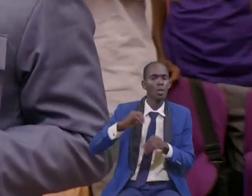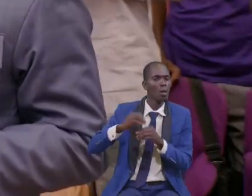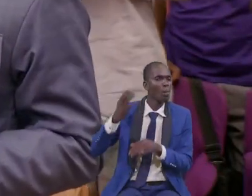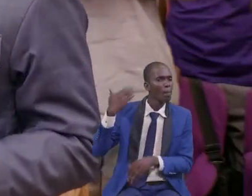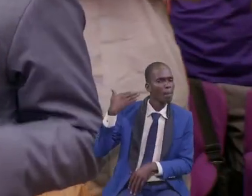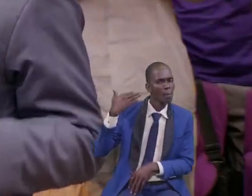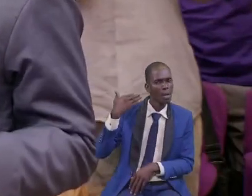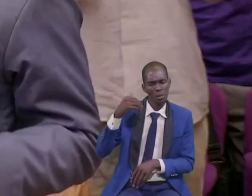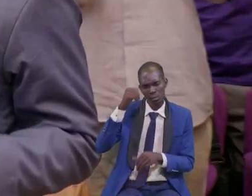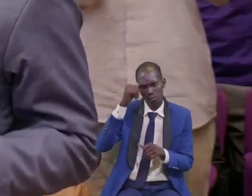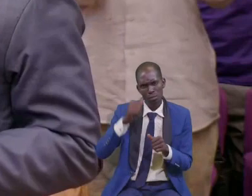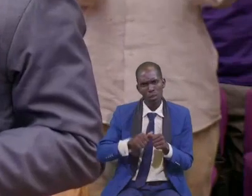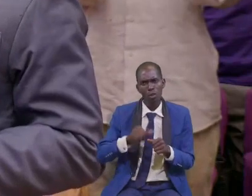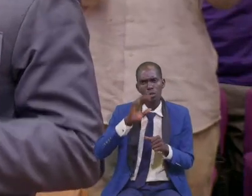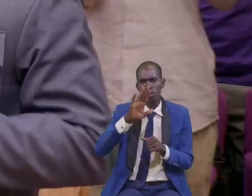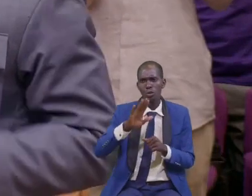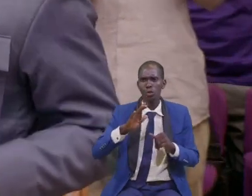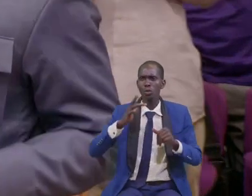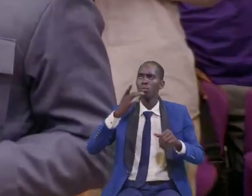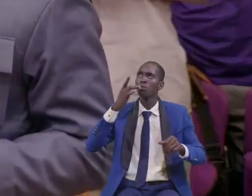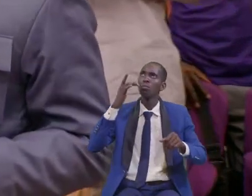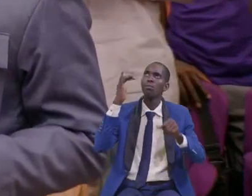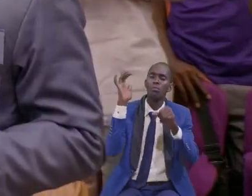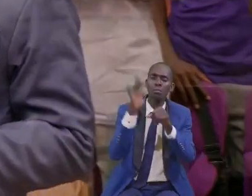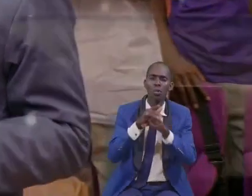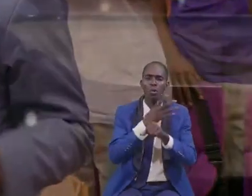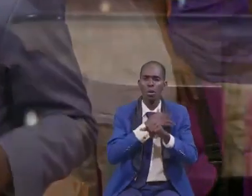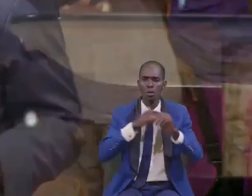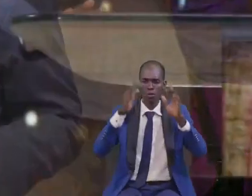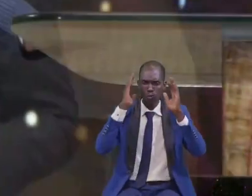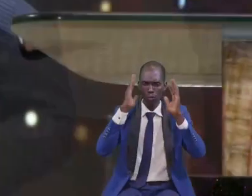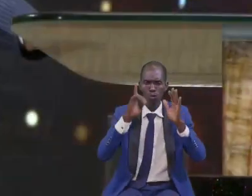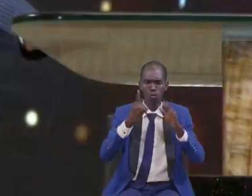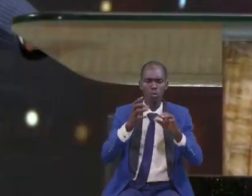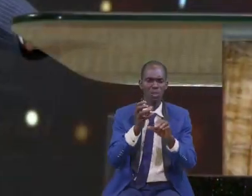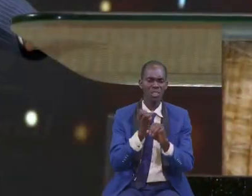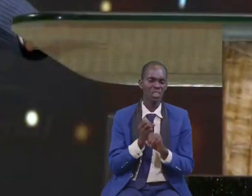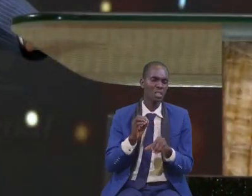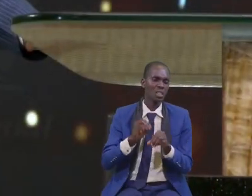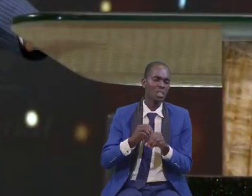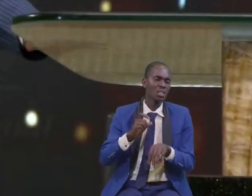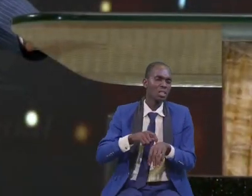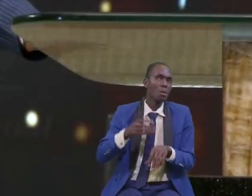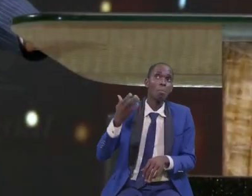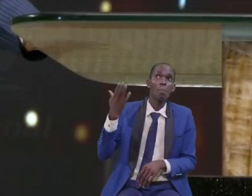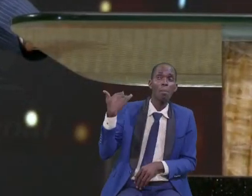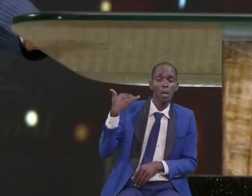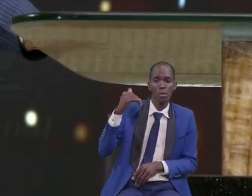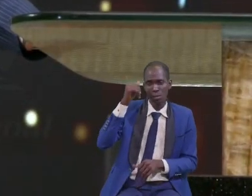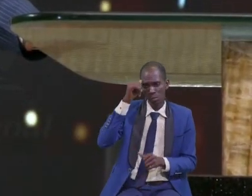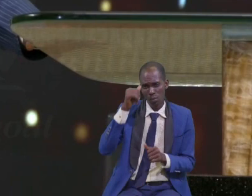What consecration, concentration you had in the past.